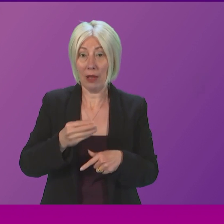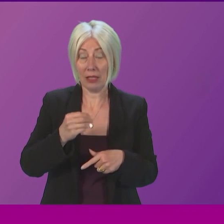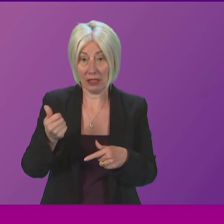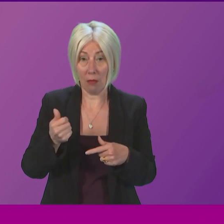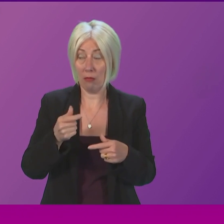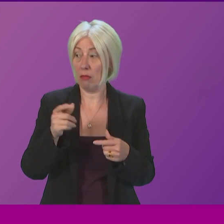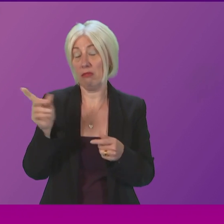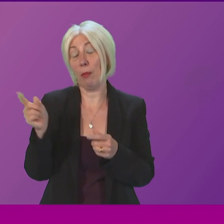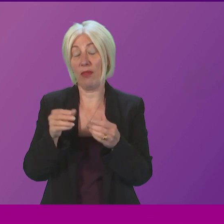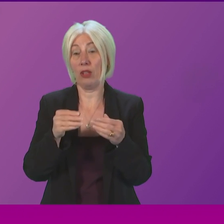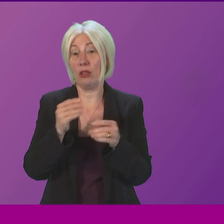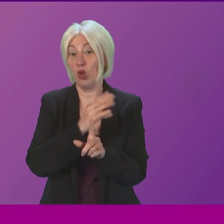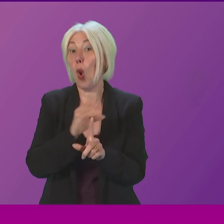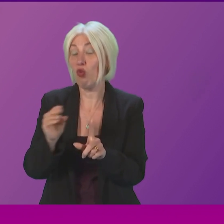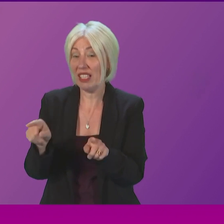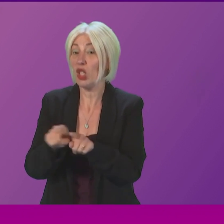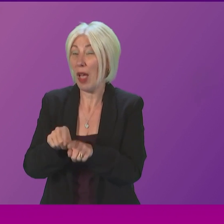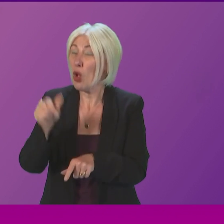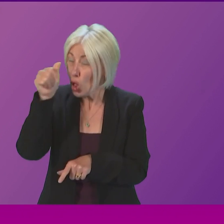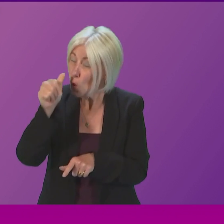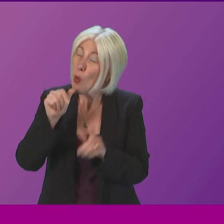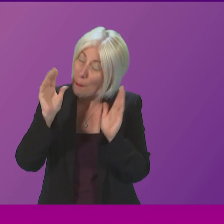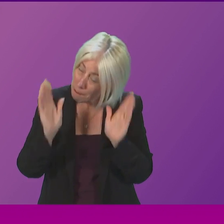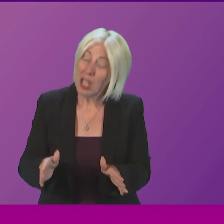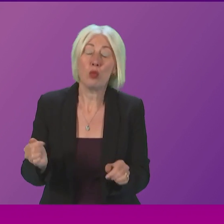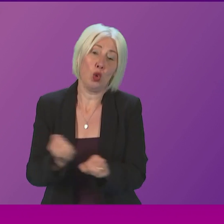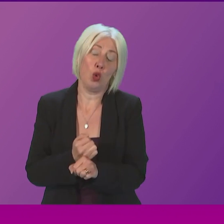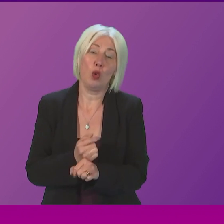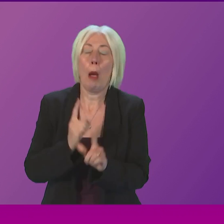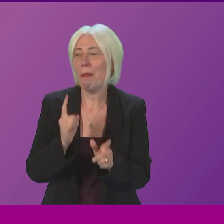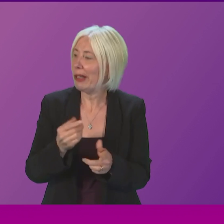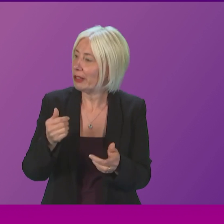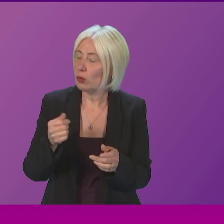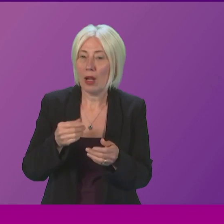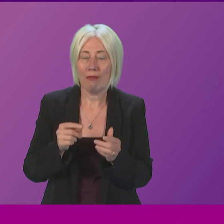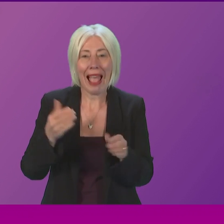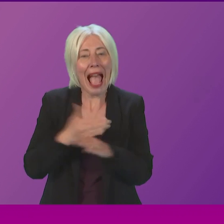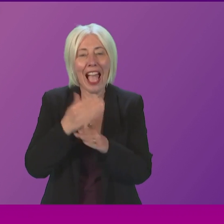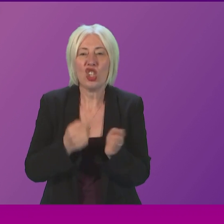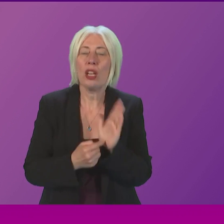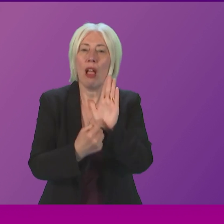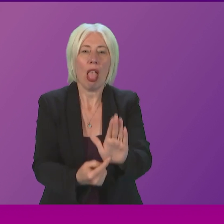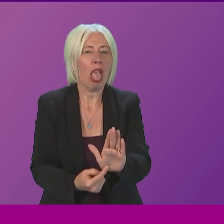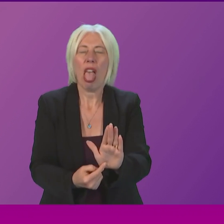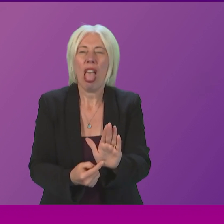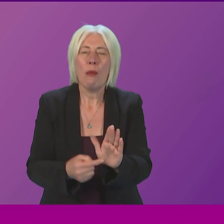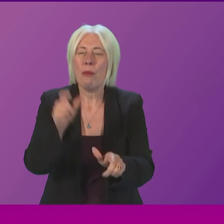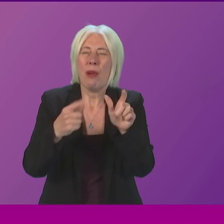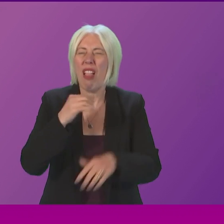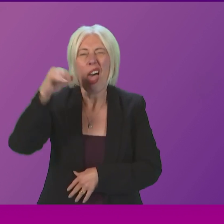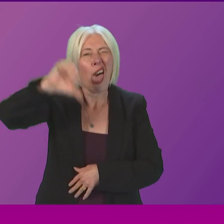climate-denying Tories, know what must be done. Yet too often when action is proposed, it gets drowned out by